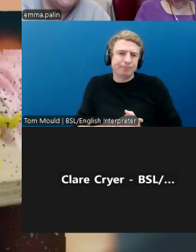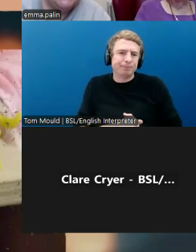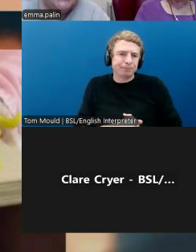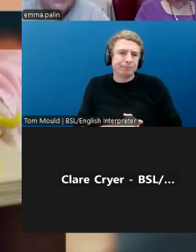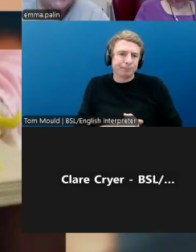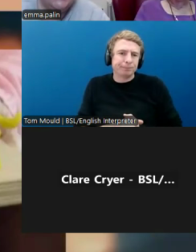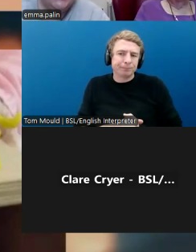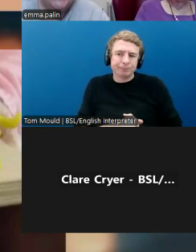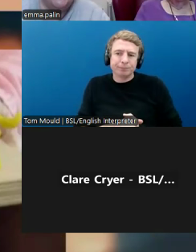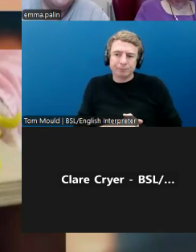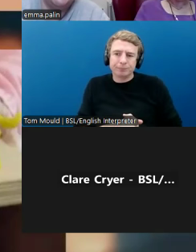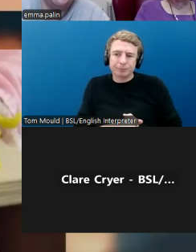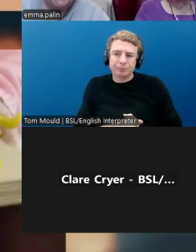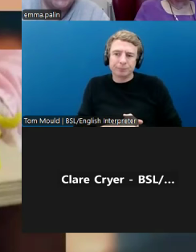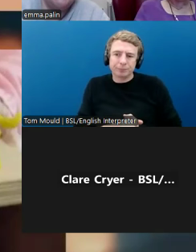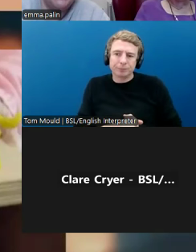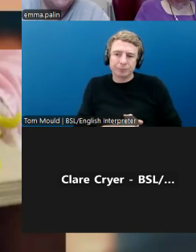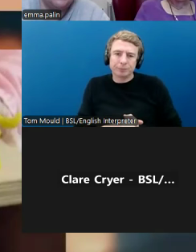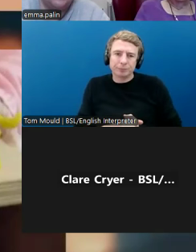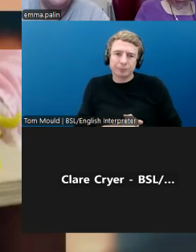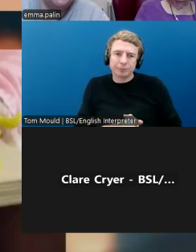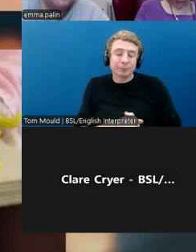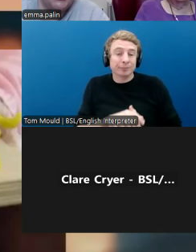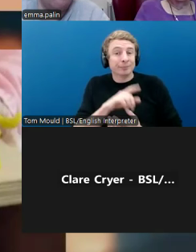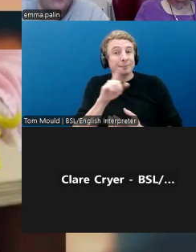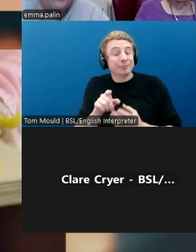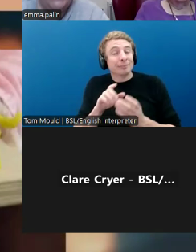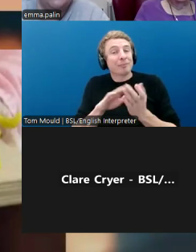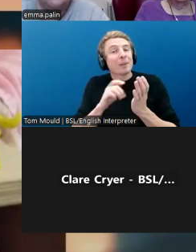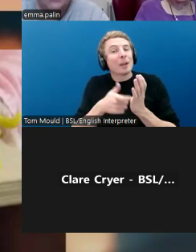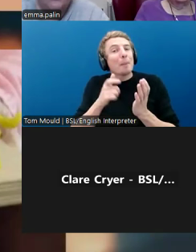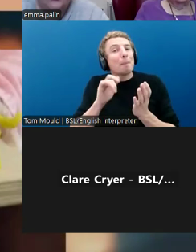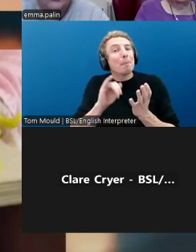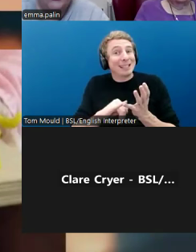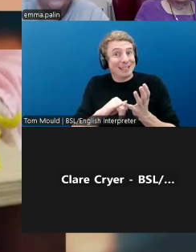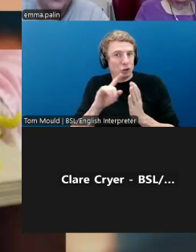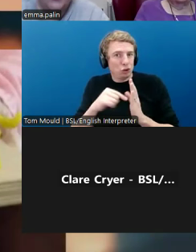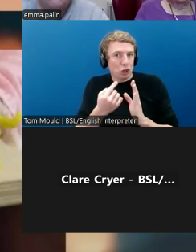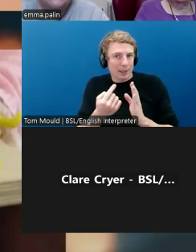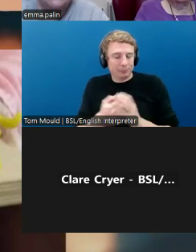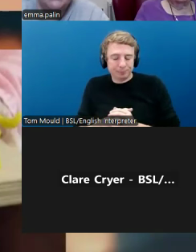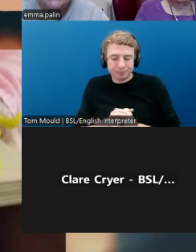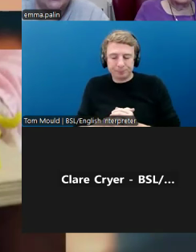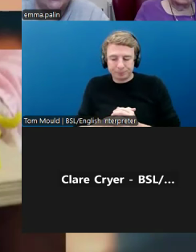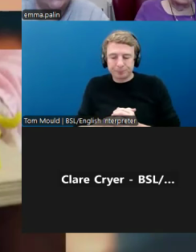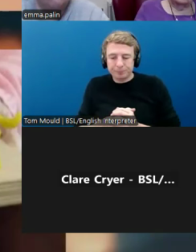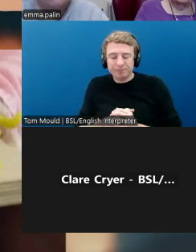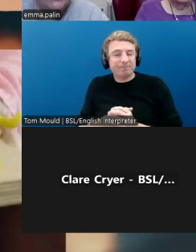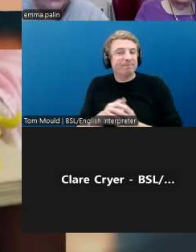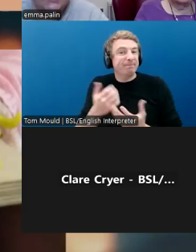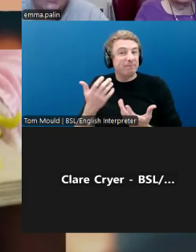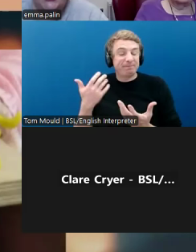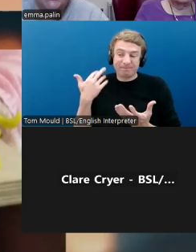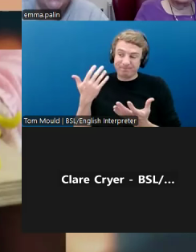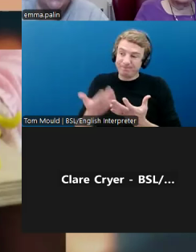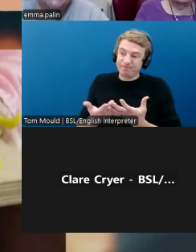And lastly, I'd like to talk about Mrs. J. So Mrs. J rarely left her room, didn't like